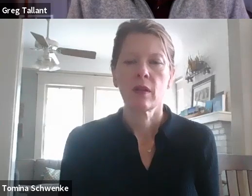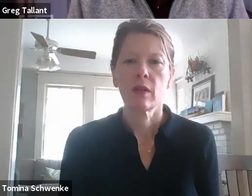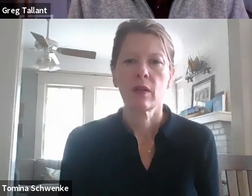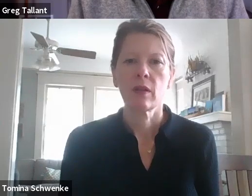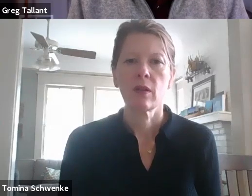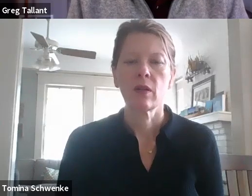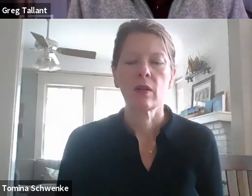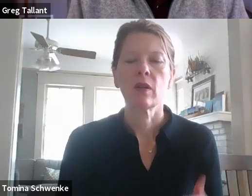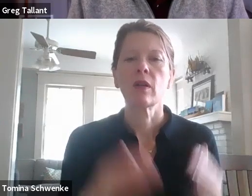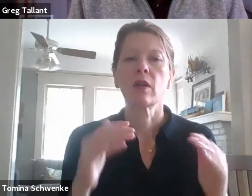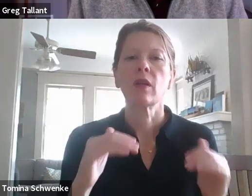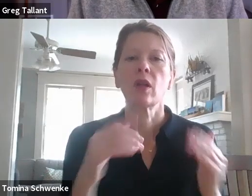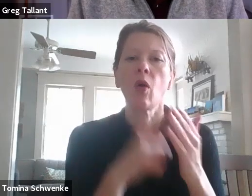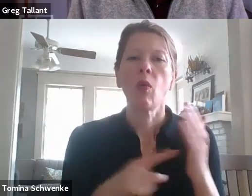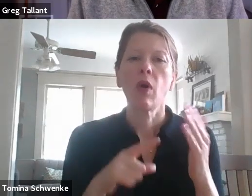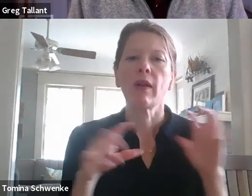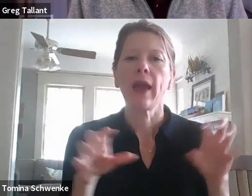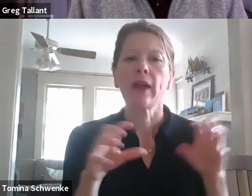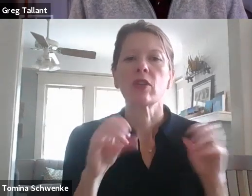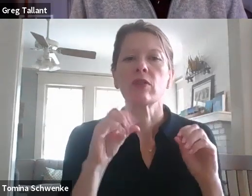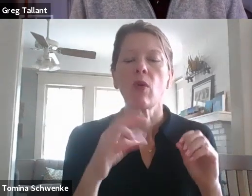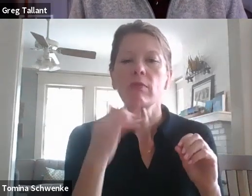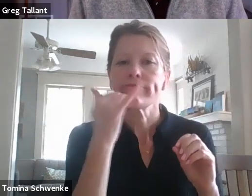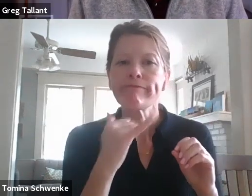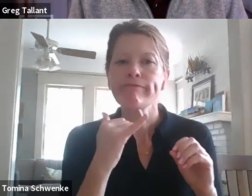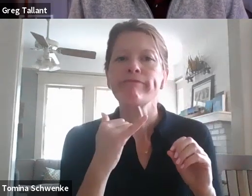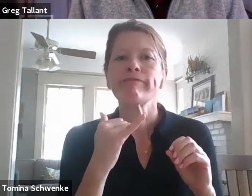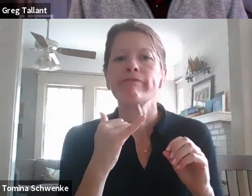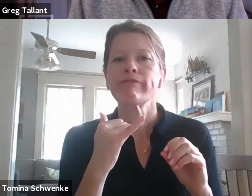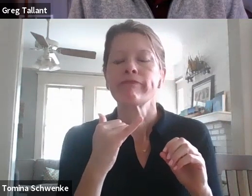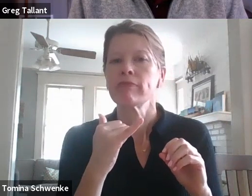What actions or failures to act need forgiveness?